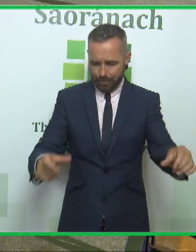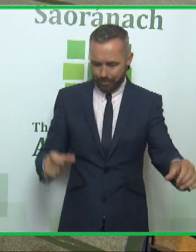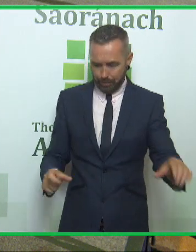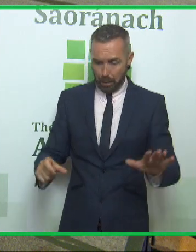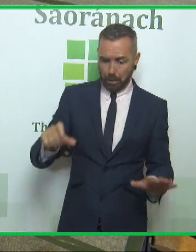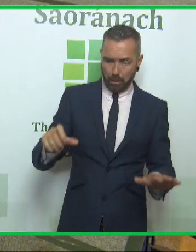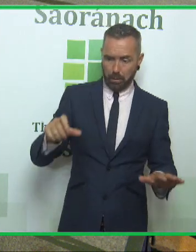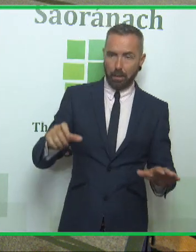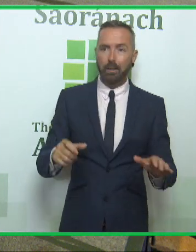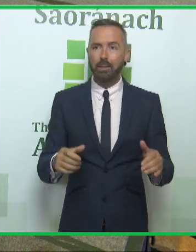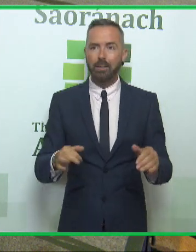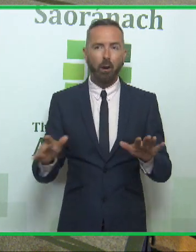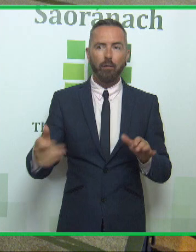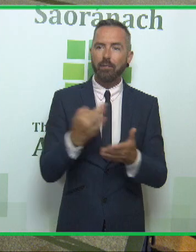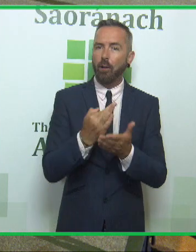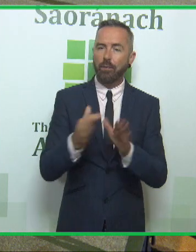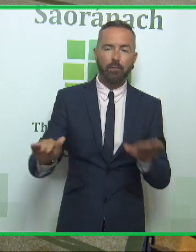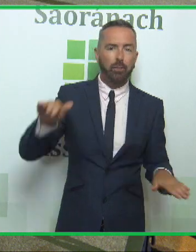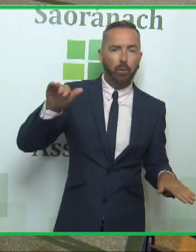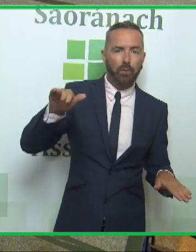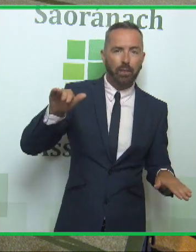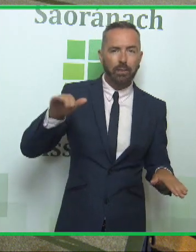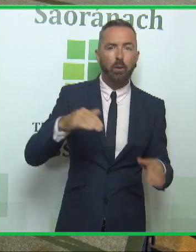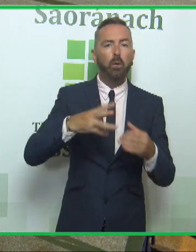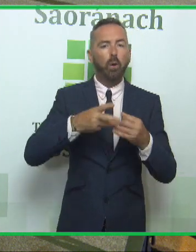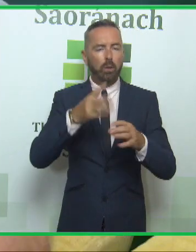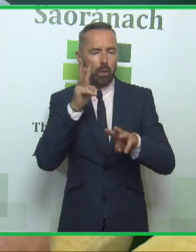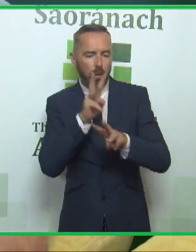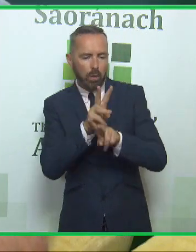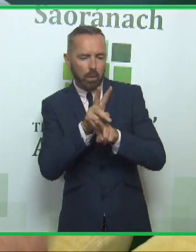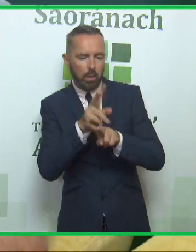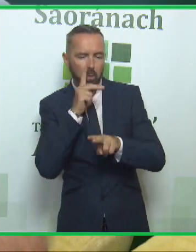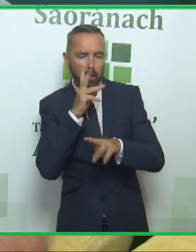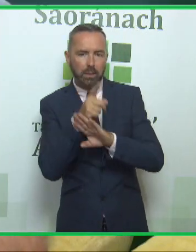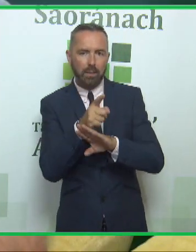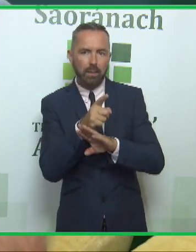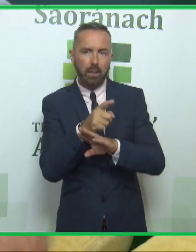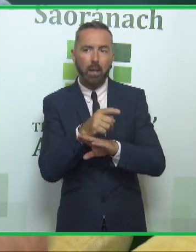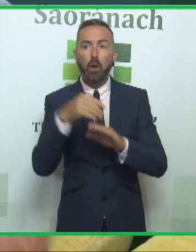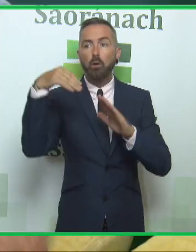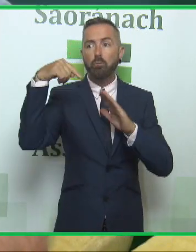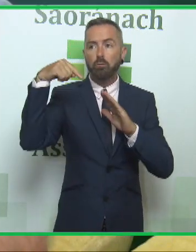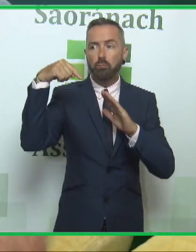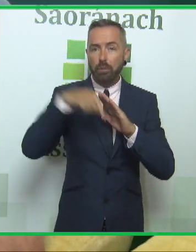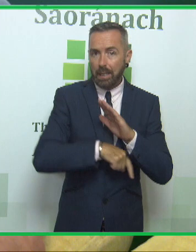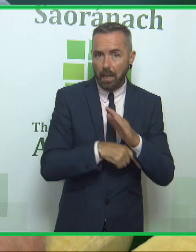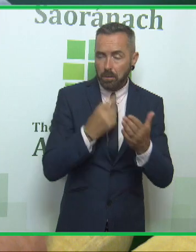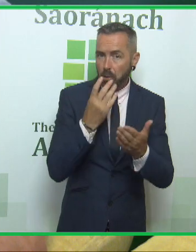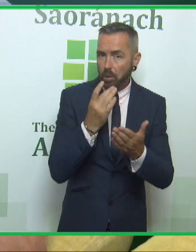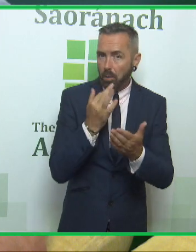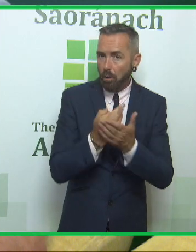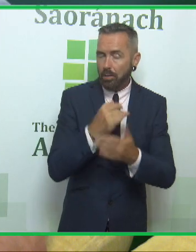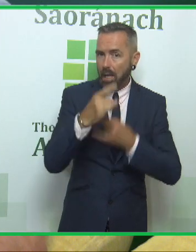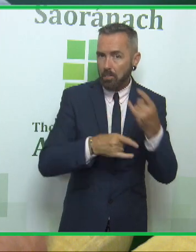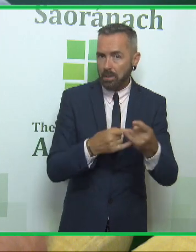on, the table falls over. So we're always sort of trying to keep an eye on that, and relapse is a big part of recovery as well. And people have